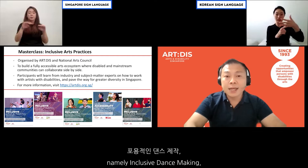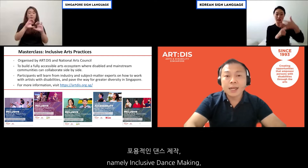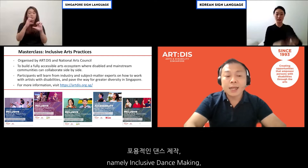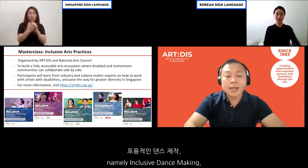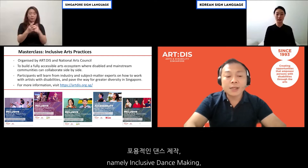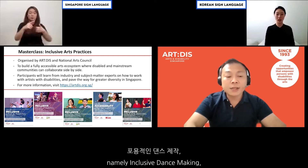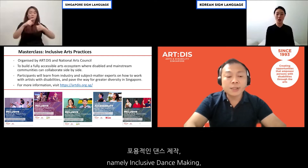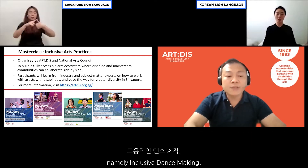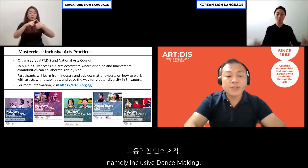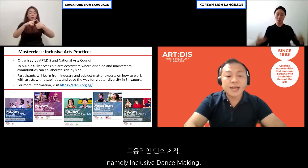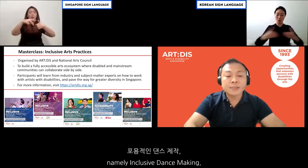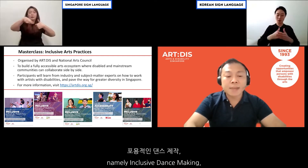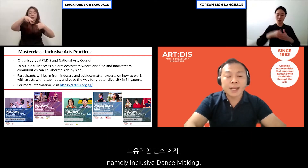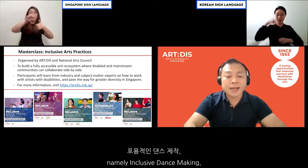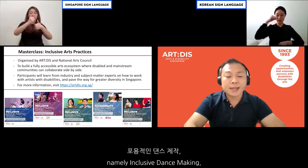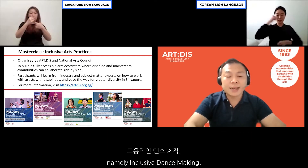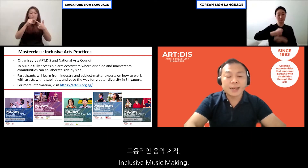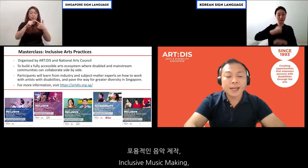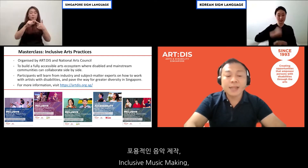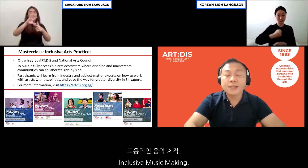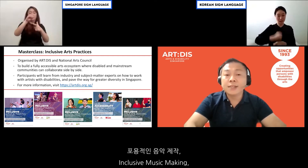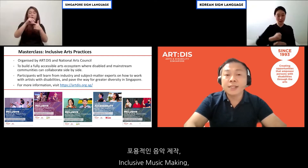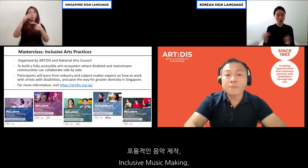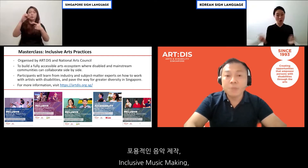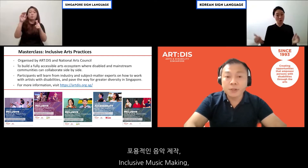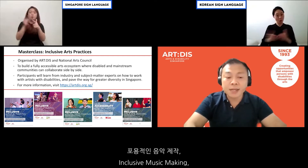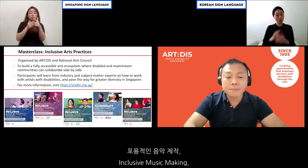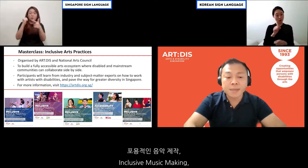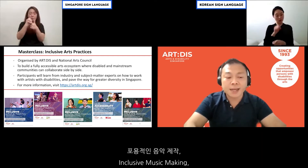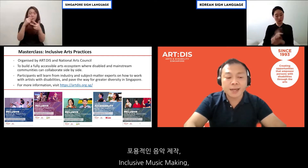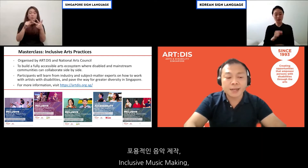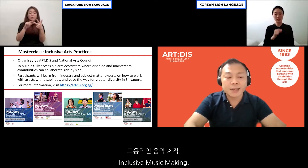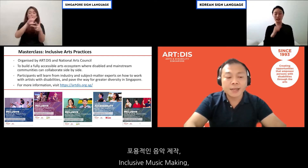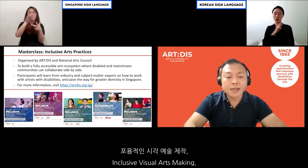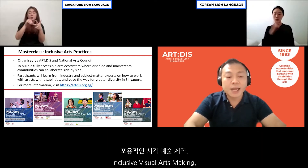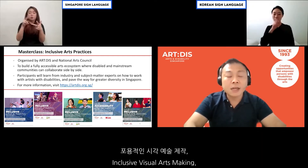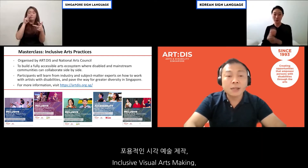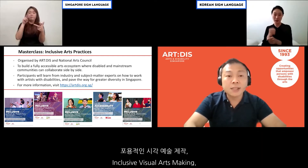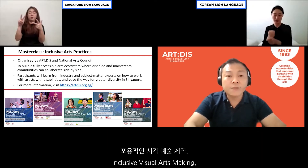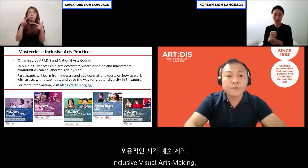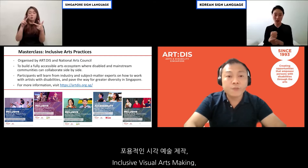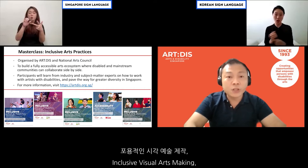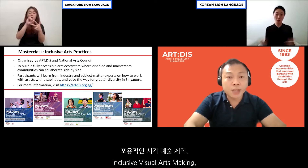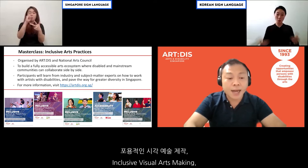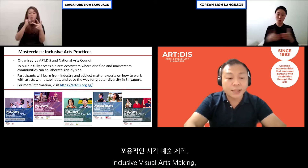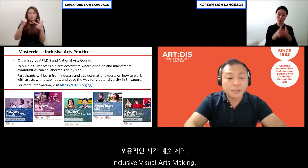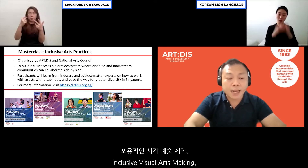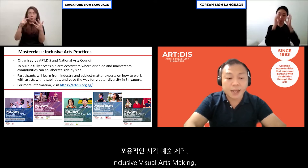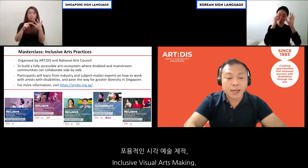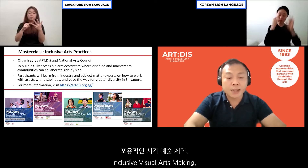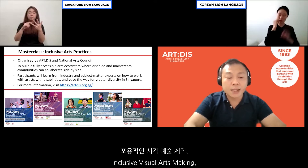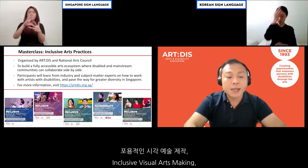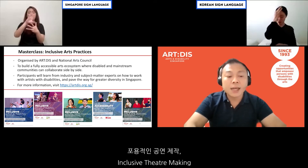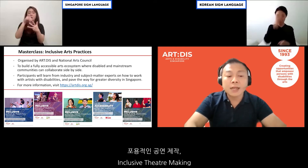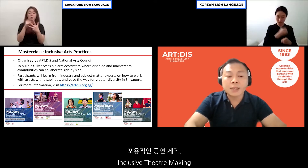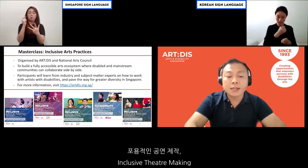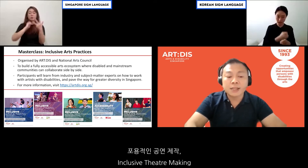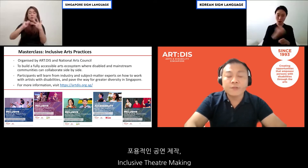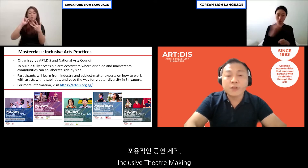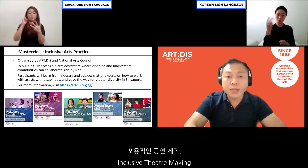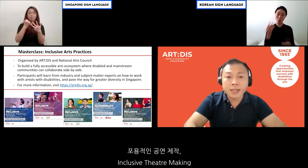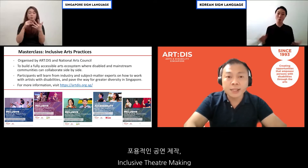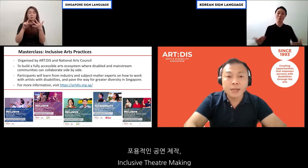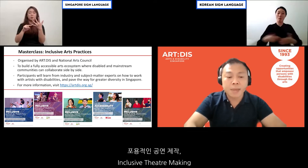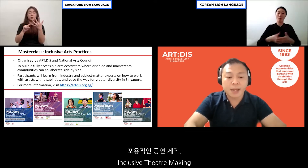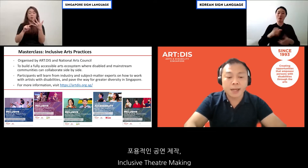namely inclusive dance making, inclusive music making, inclusive visual arts making,